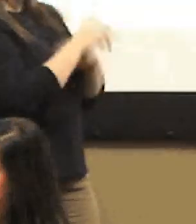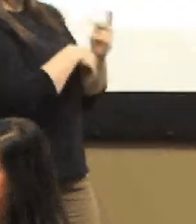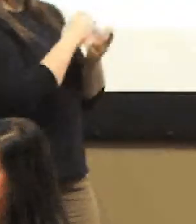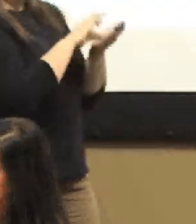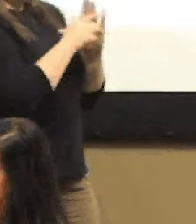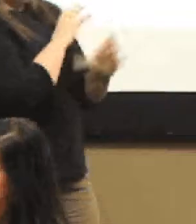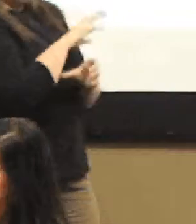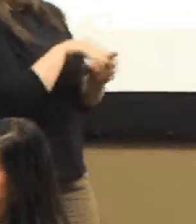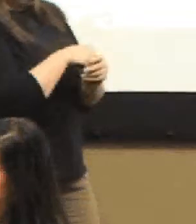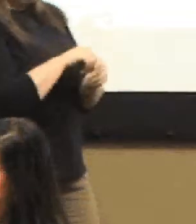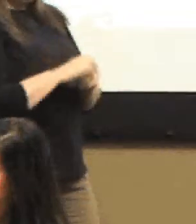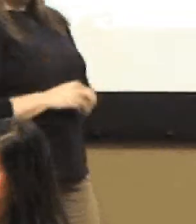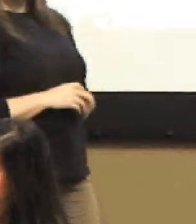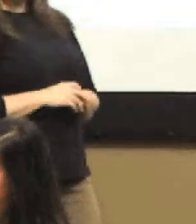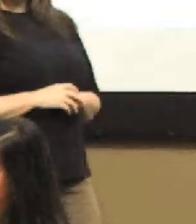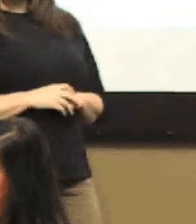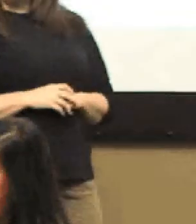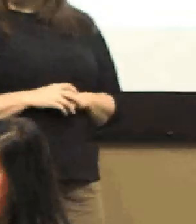meaning to me.